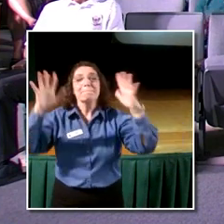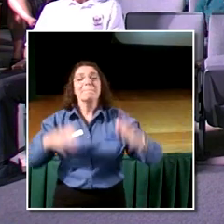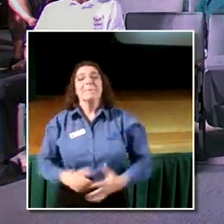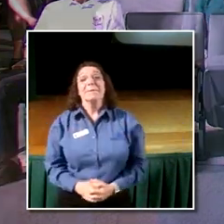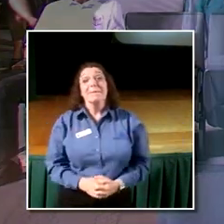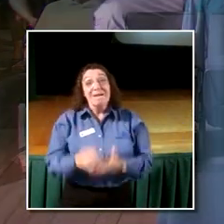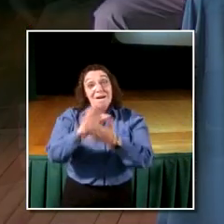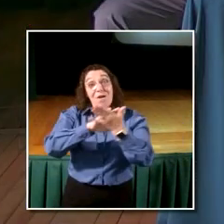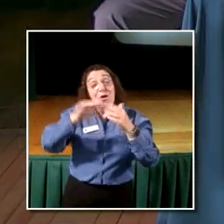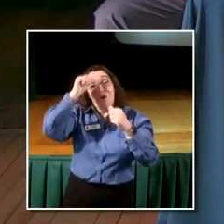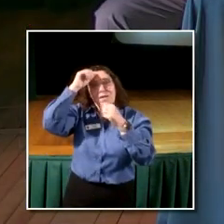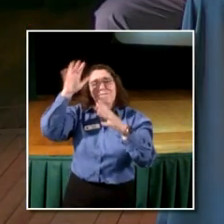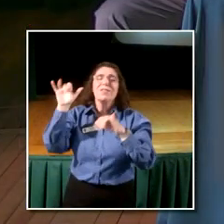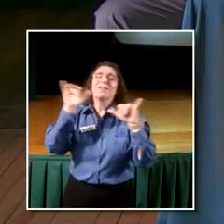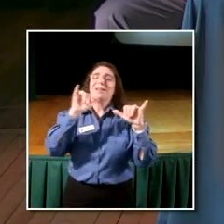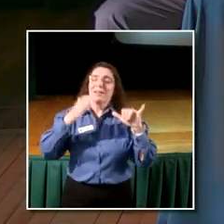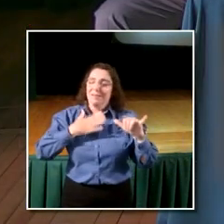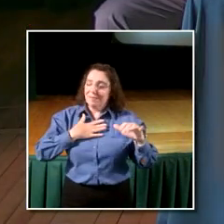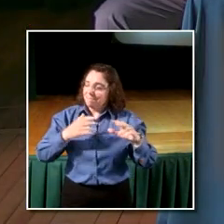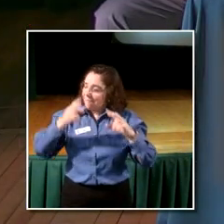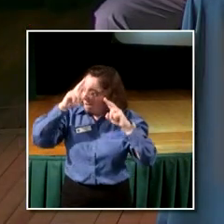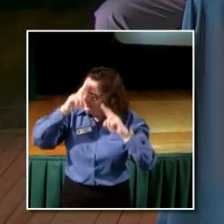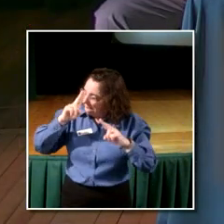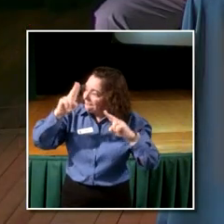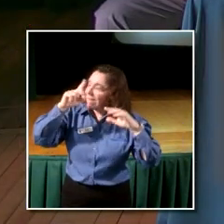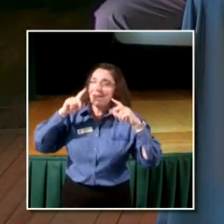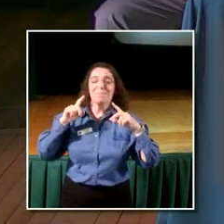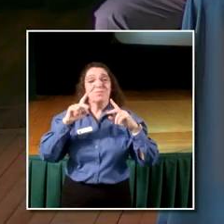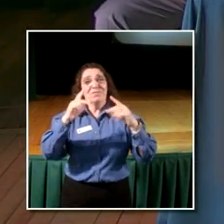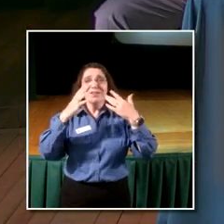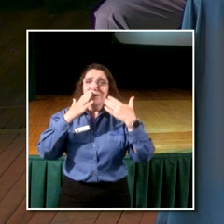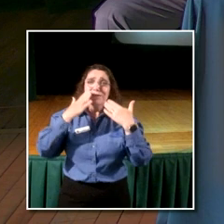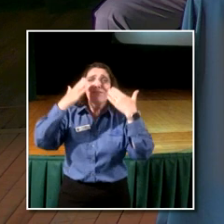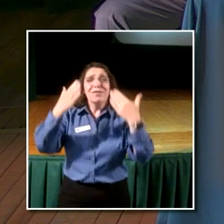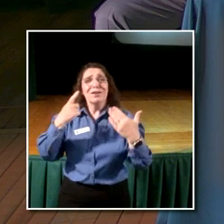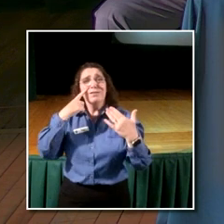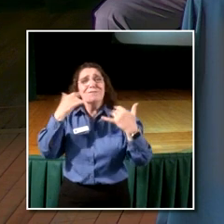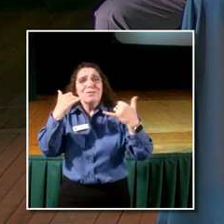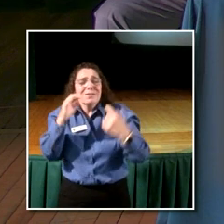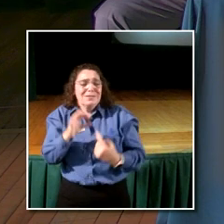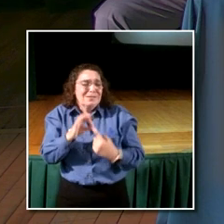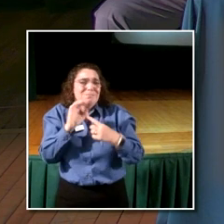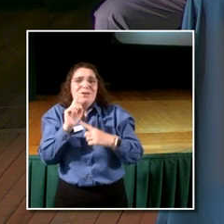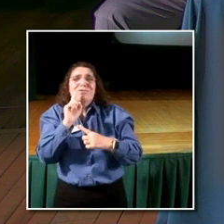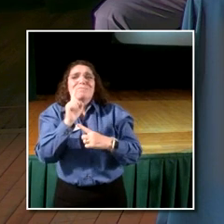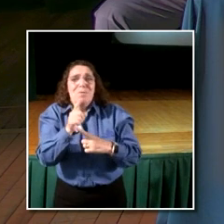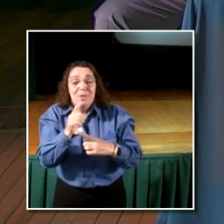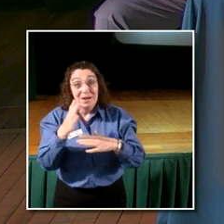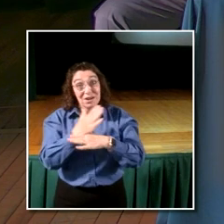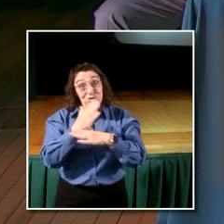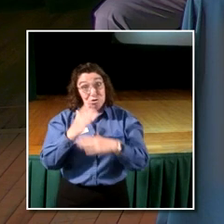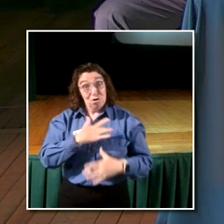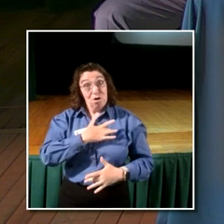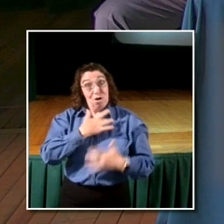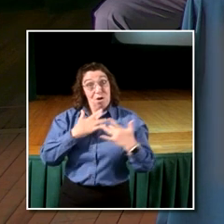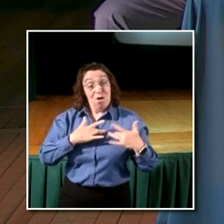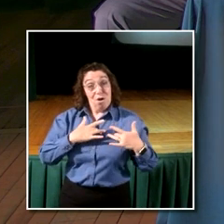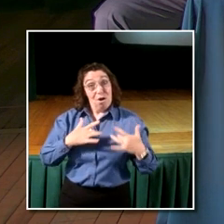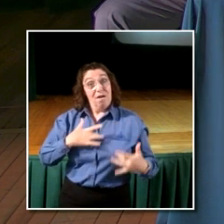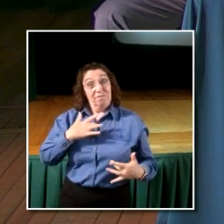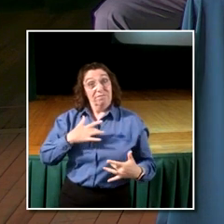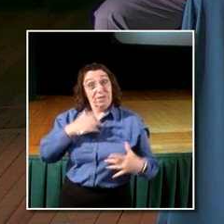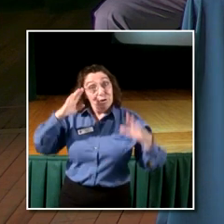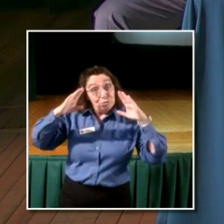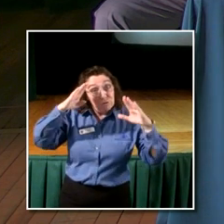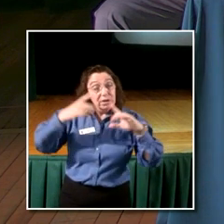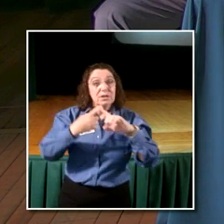Holy Father, it is my great honor and privilege to thank you for this special moment and share heartfelt greetings from